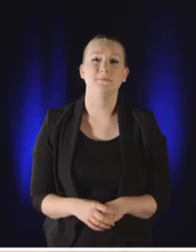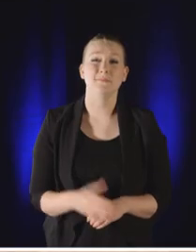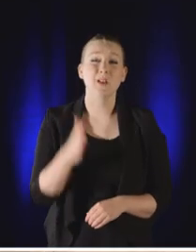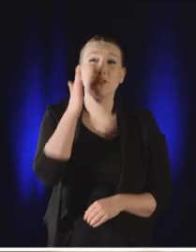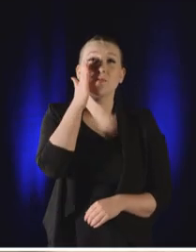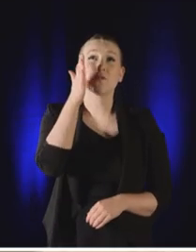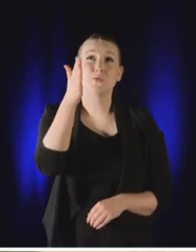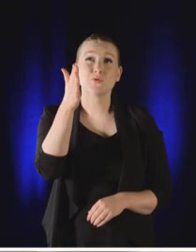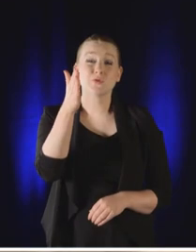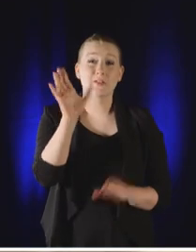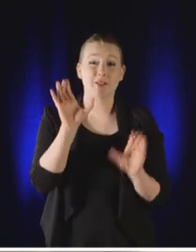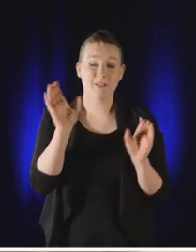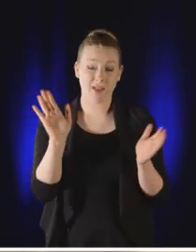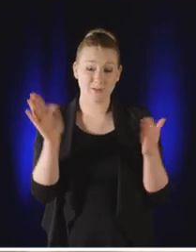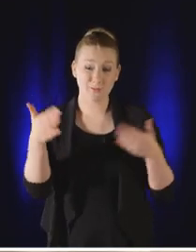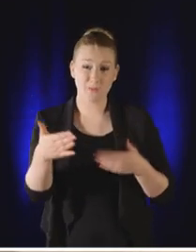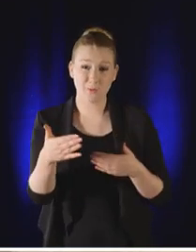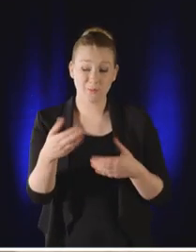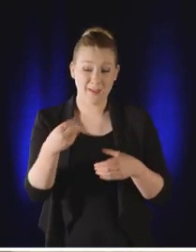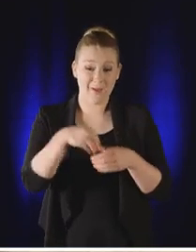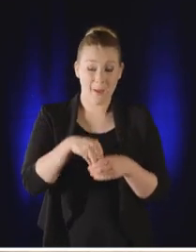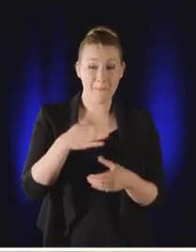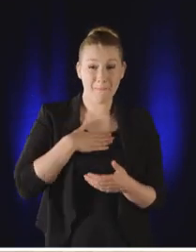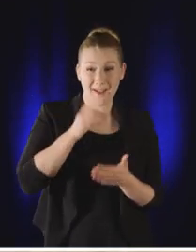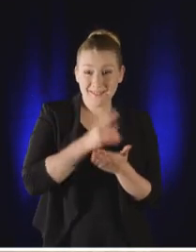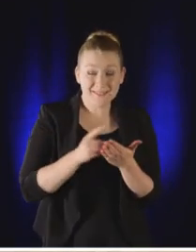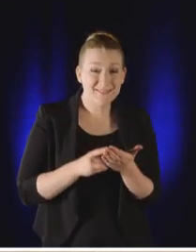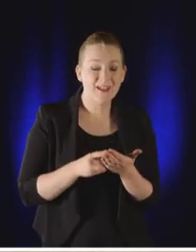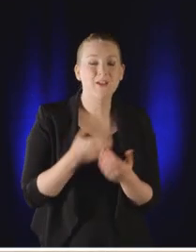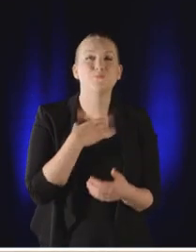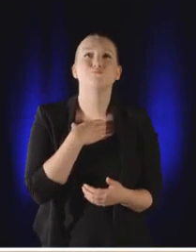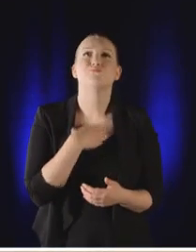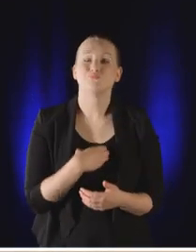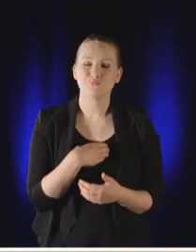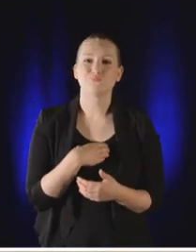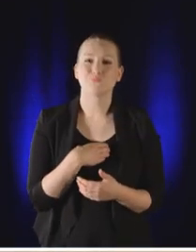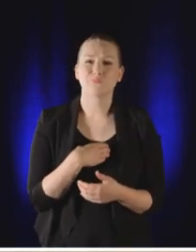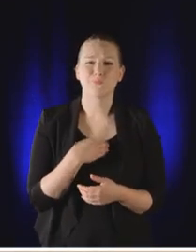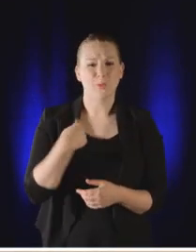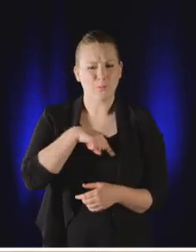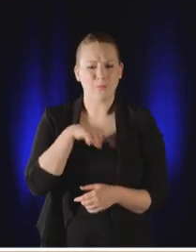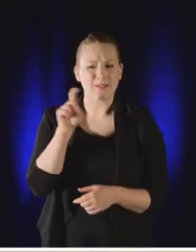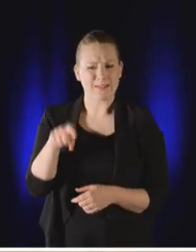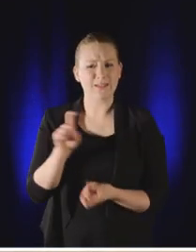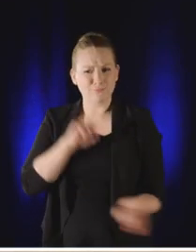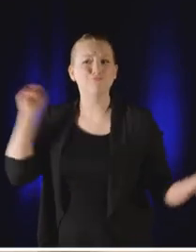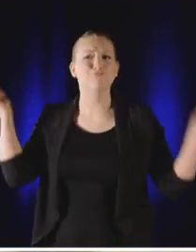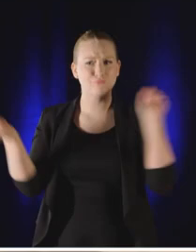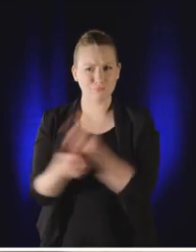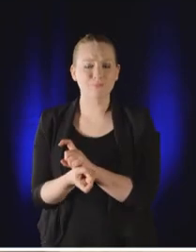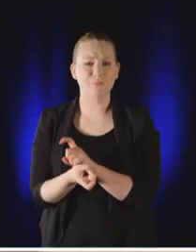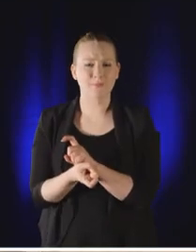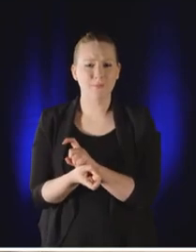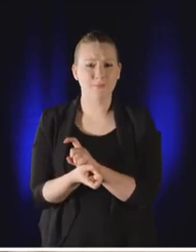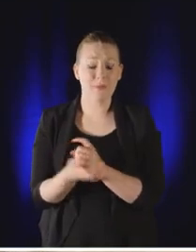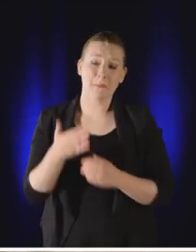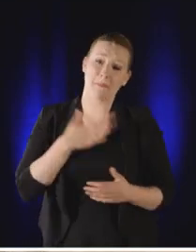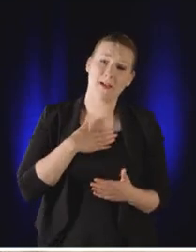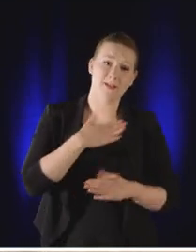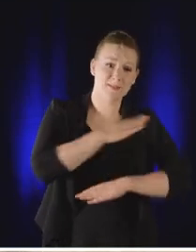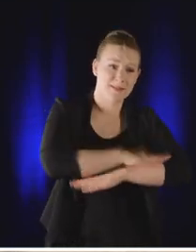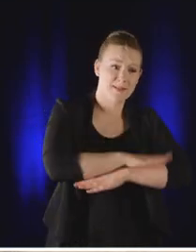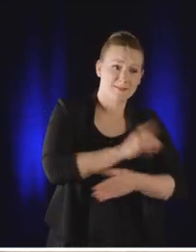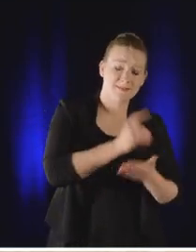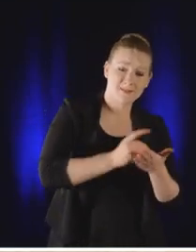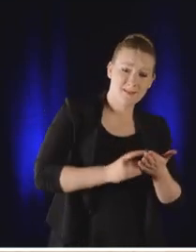I would love to have this desk built and put into a classroom environment. There's definitely a need for a revolution here, and I feel like my desk might